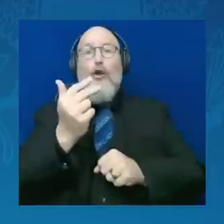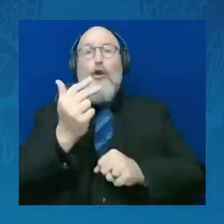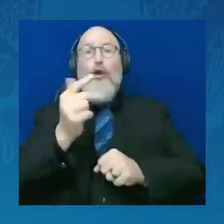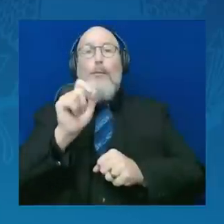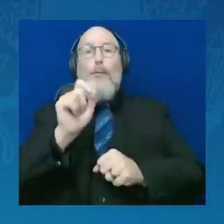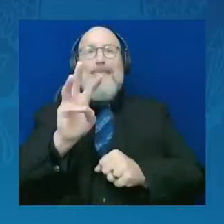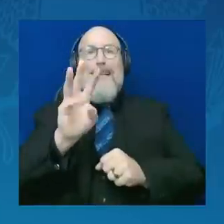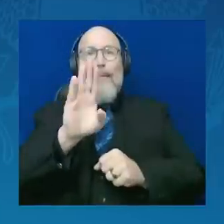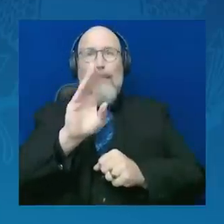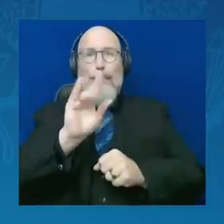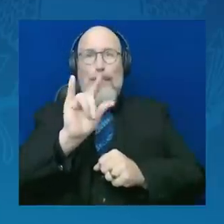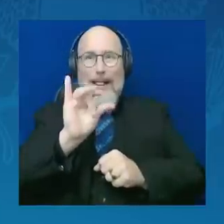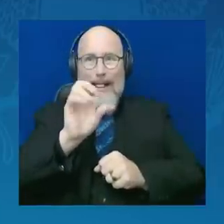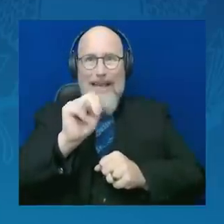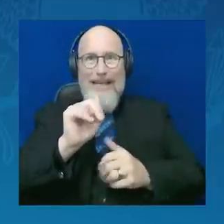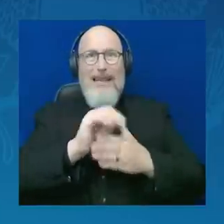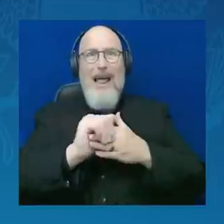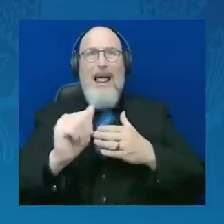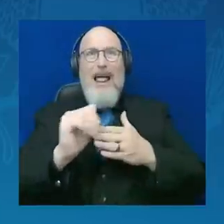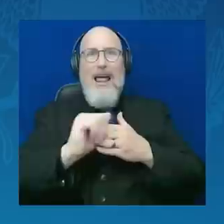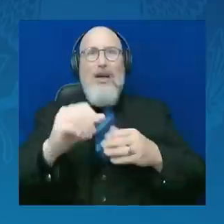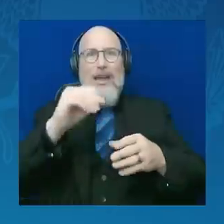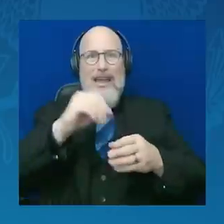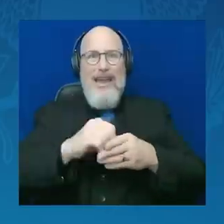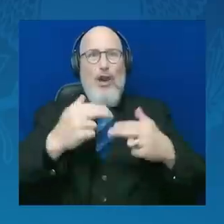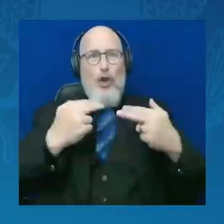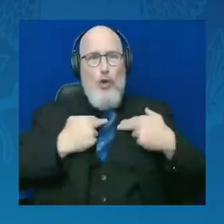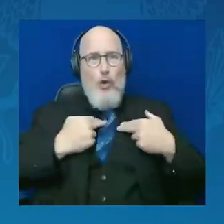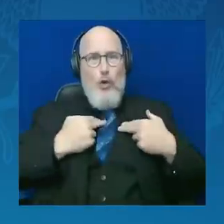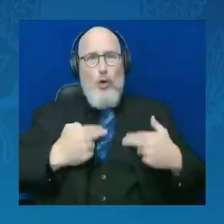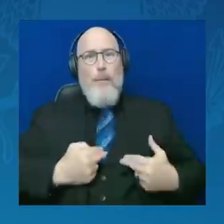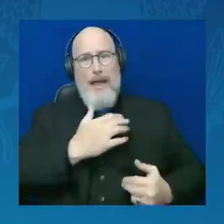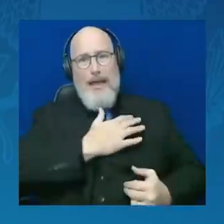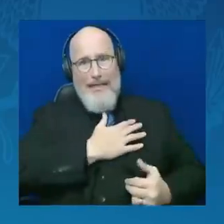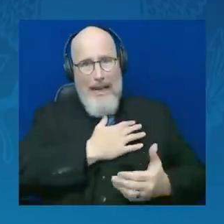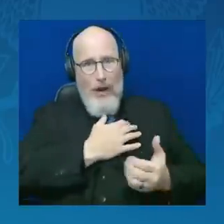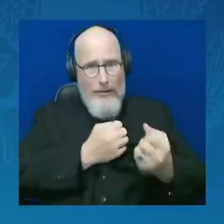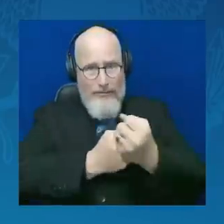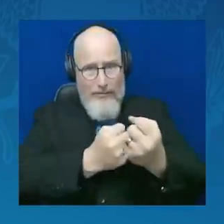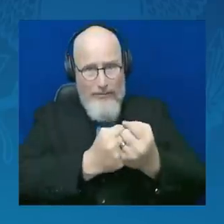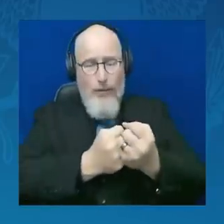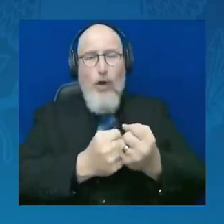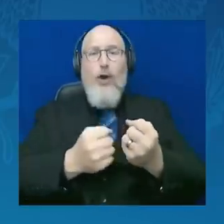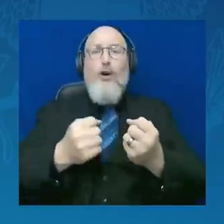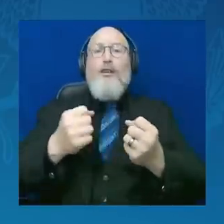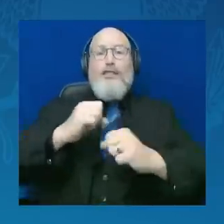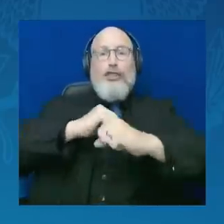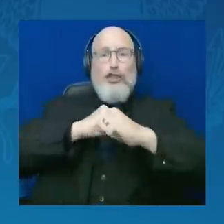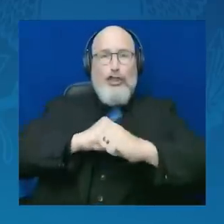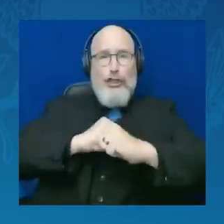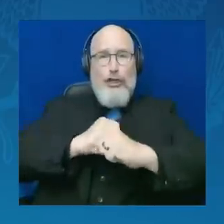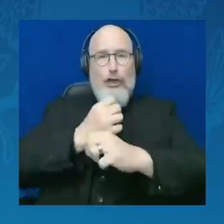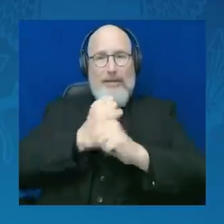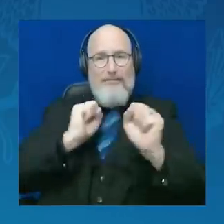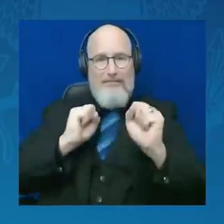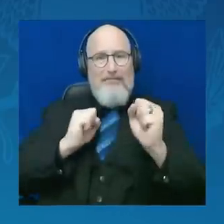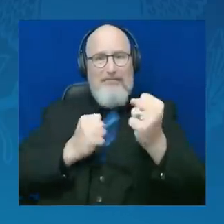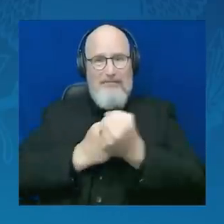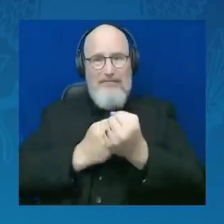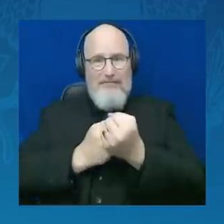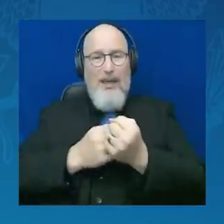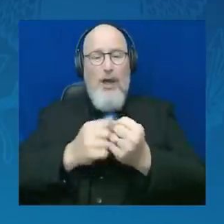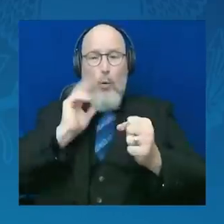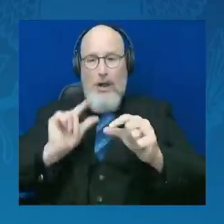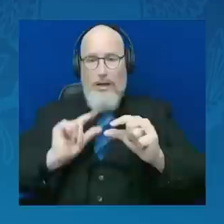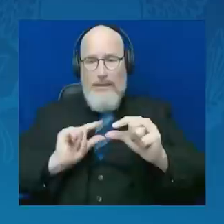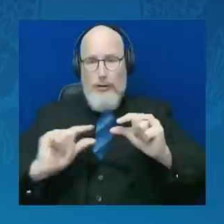in humanitarian and security assistance that will be then distributed and shared with